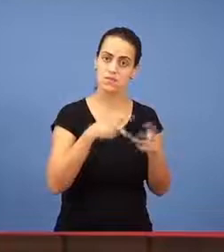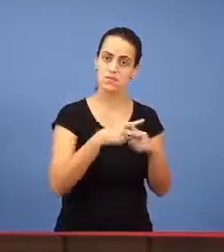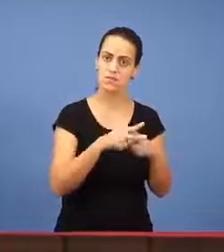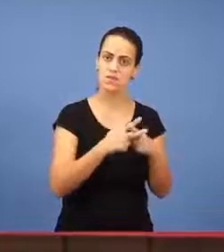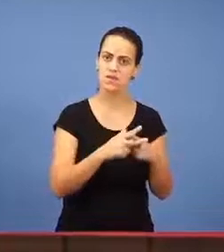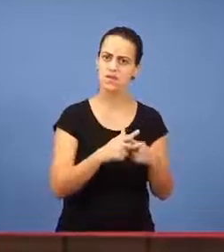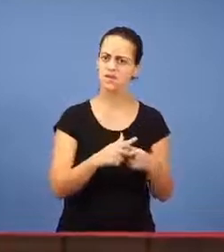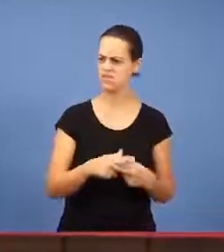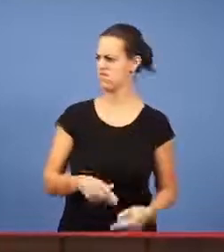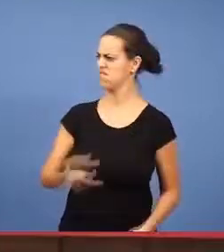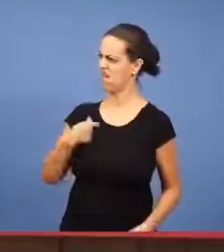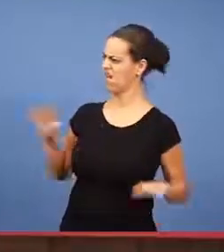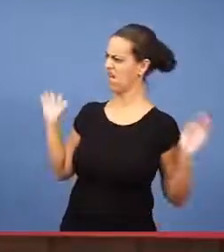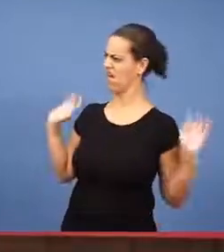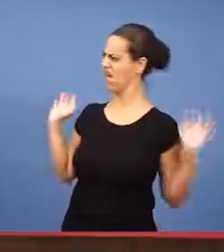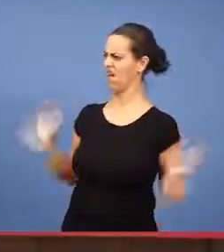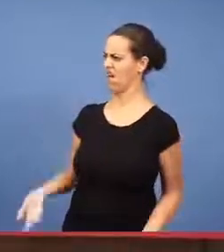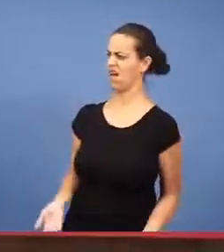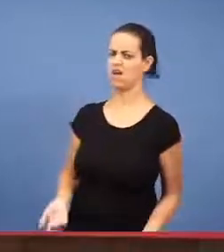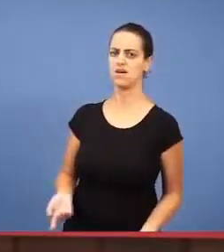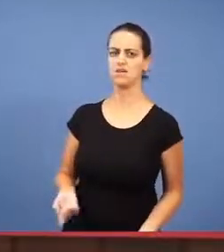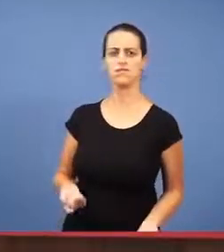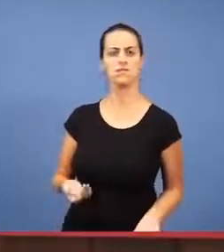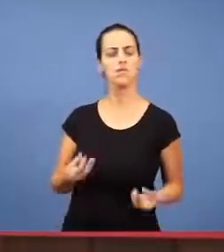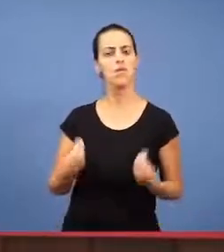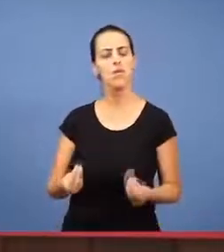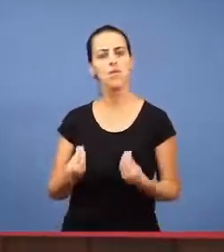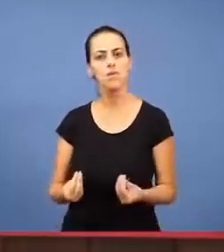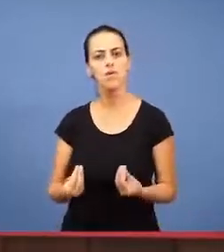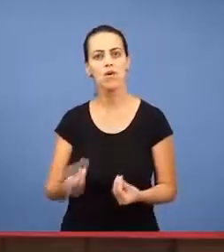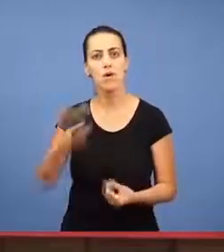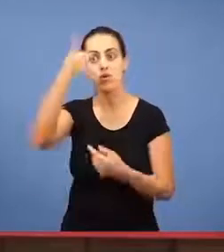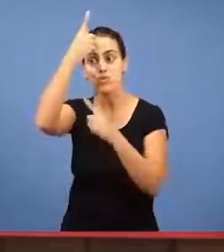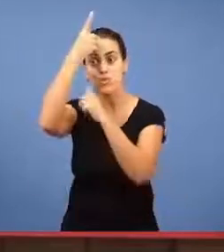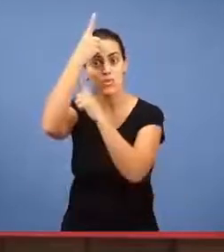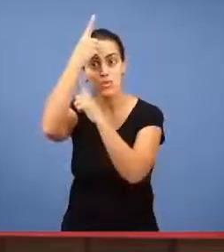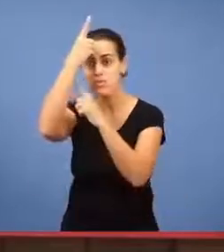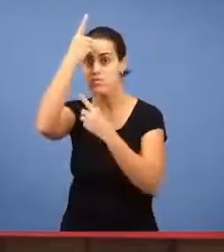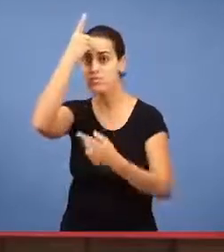wrong. And people get upset with you. And I ask you,